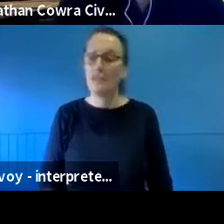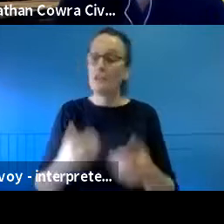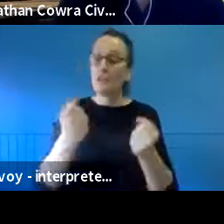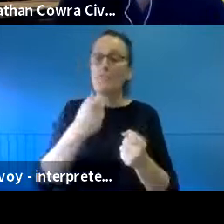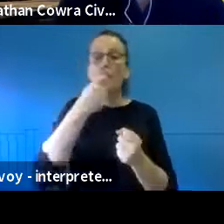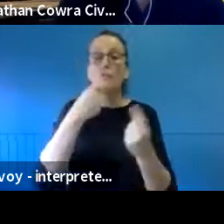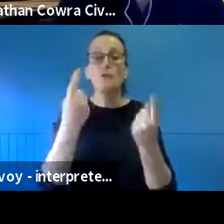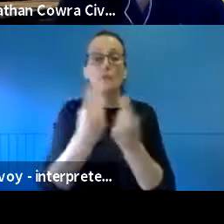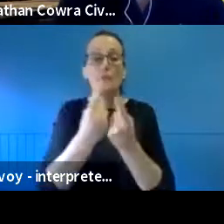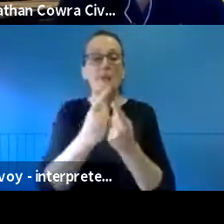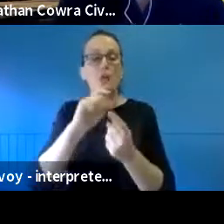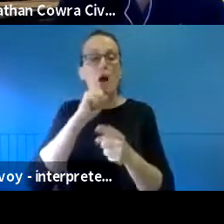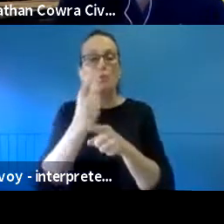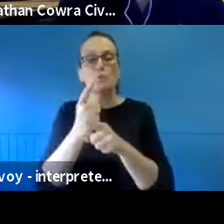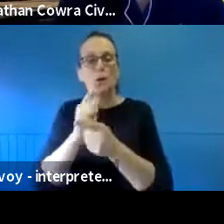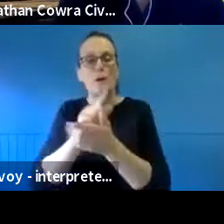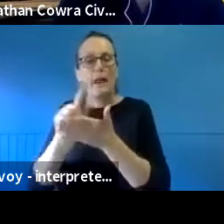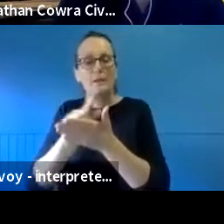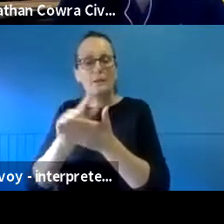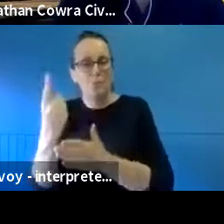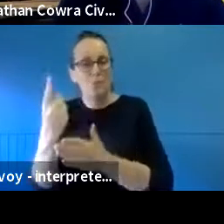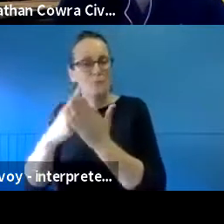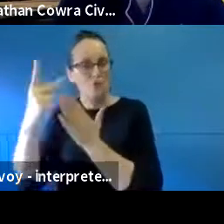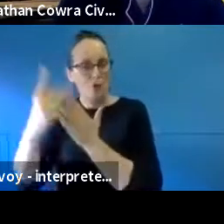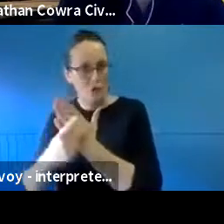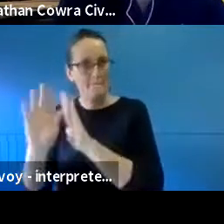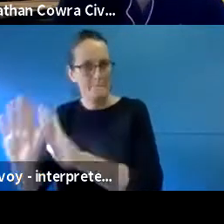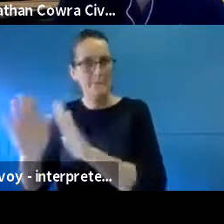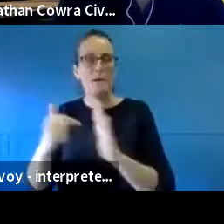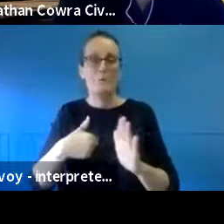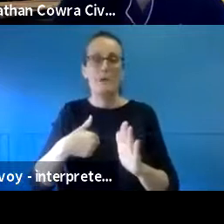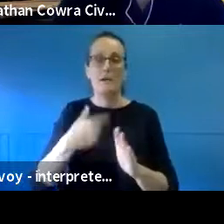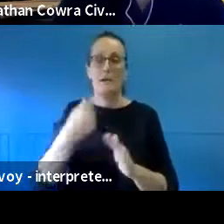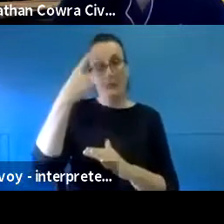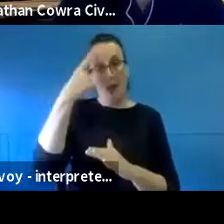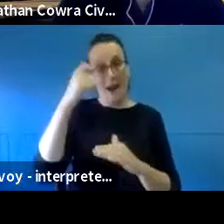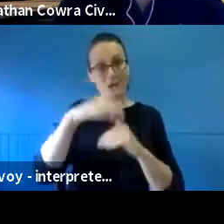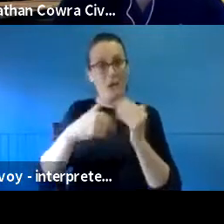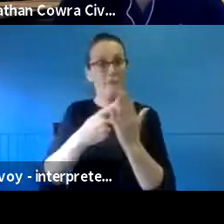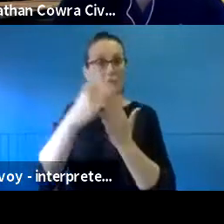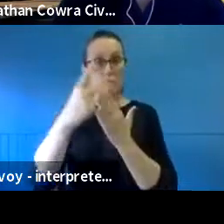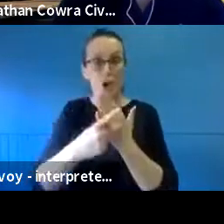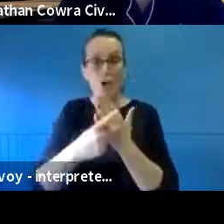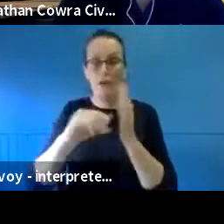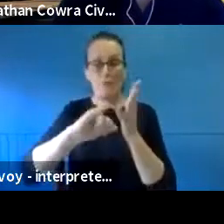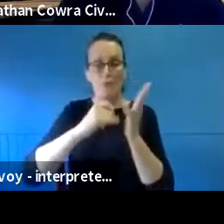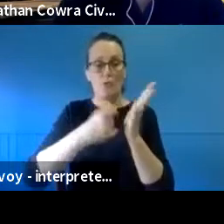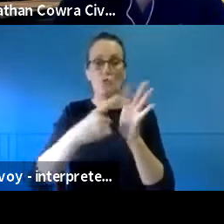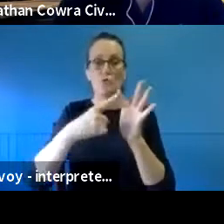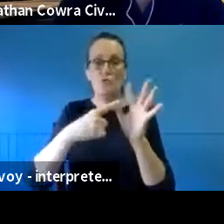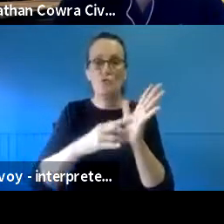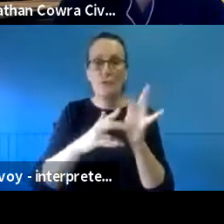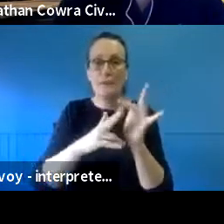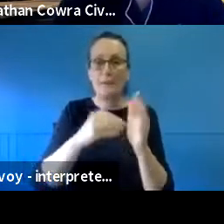about Electrolab in a second, but this idea of programming or streaming, for me, what I'm quite interested in now is the idea of